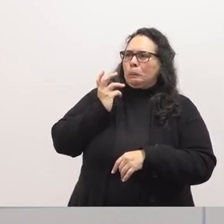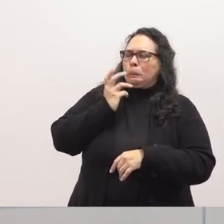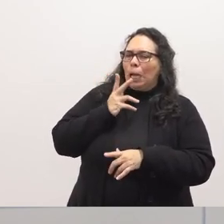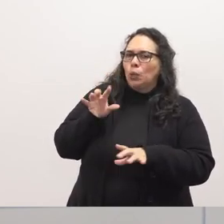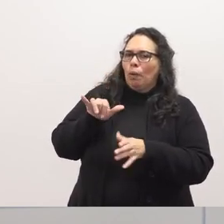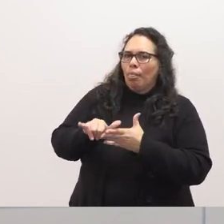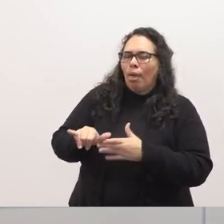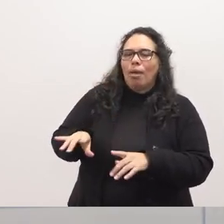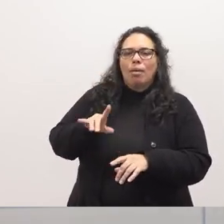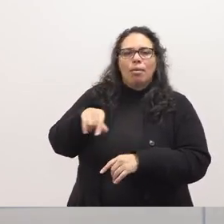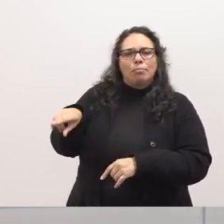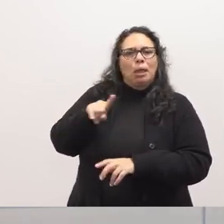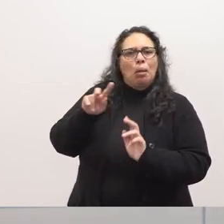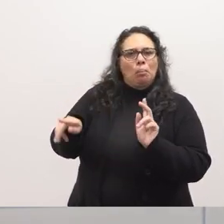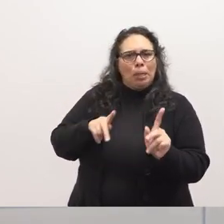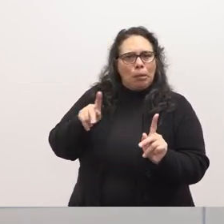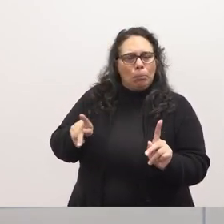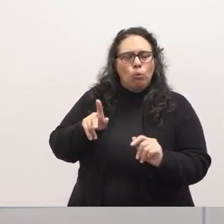people that